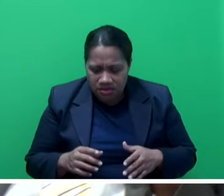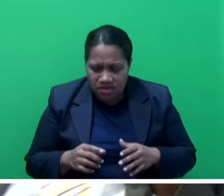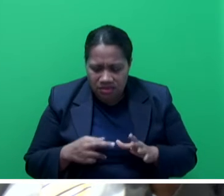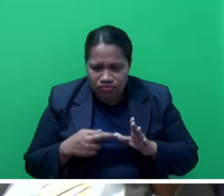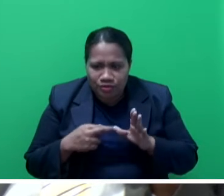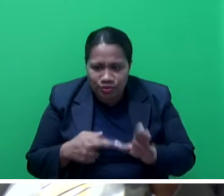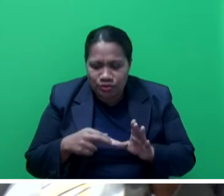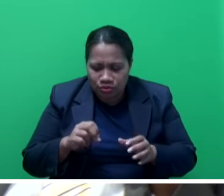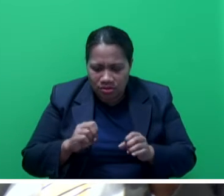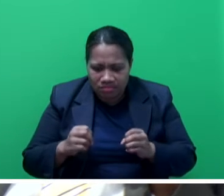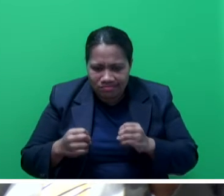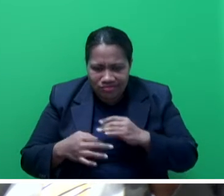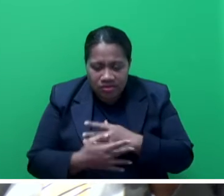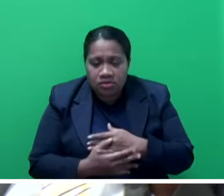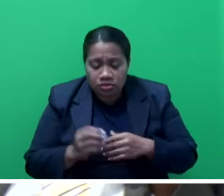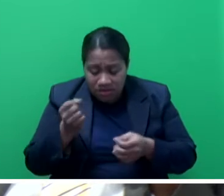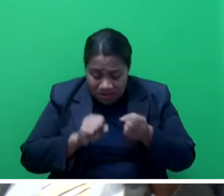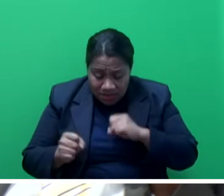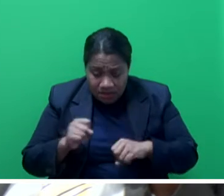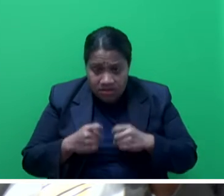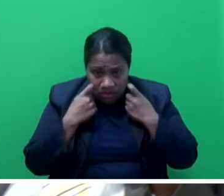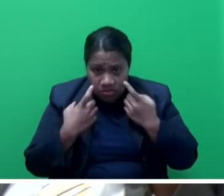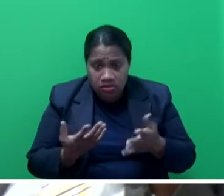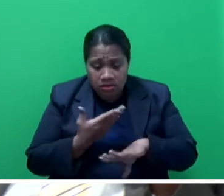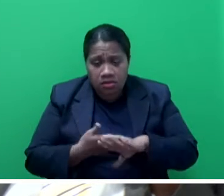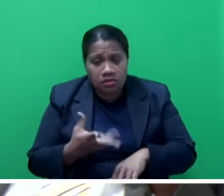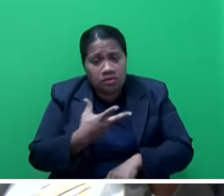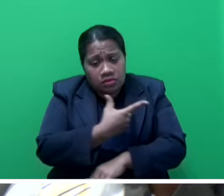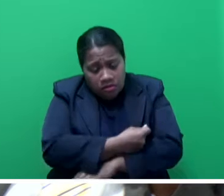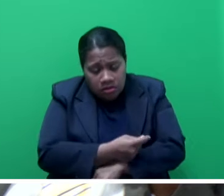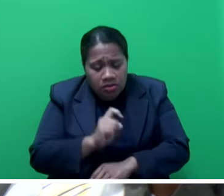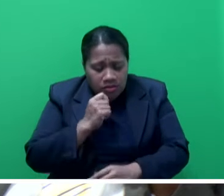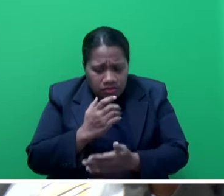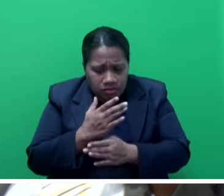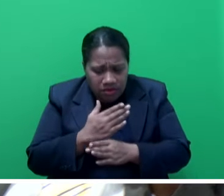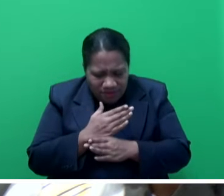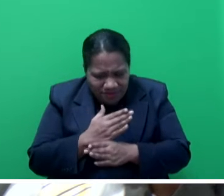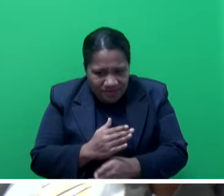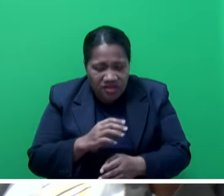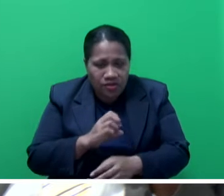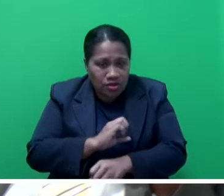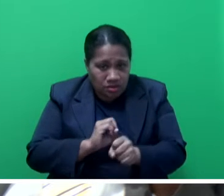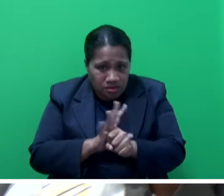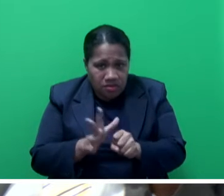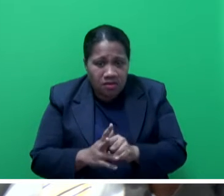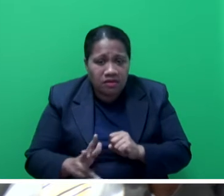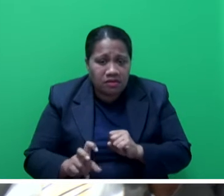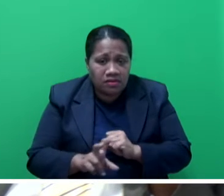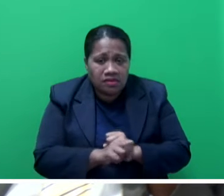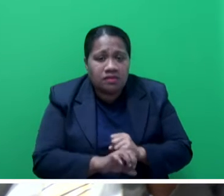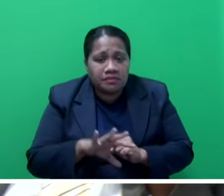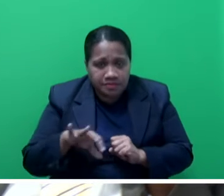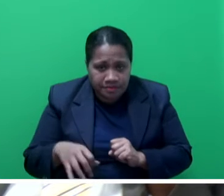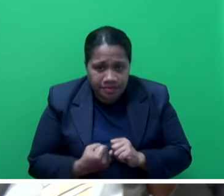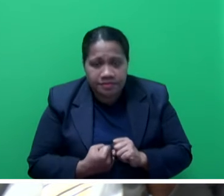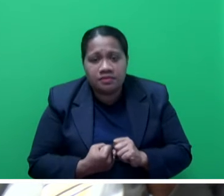has proven that the new vaccines will provide some defense to the COVID-19 virus, rigorous and increased compliance with public health